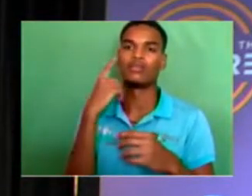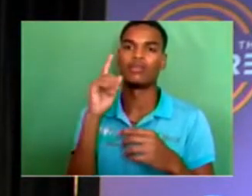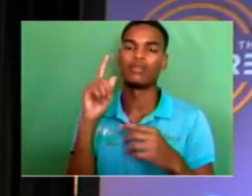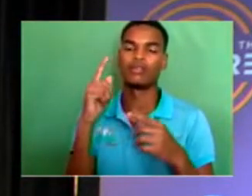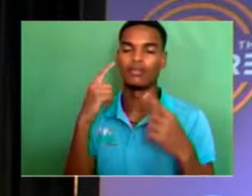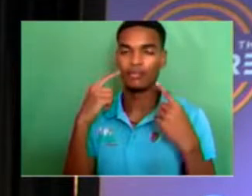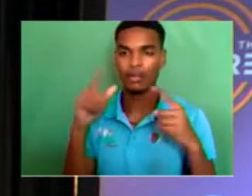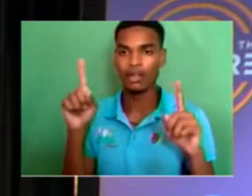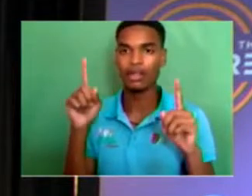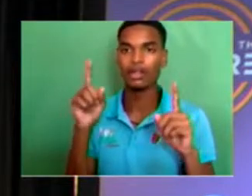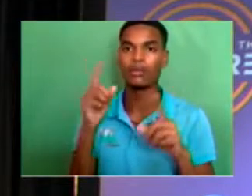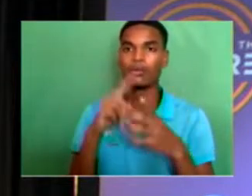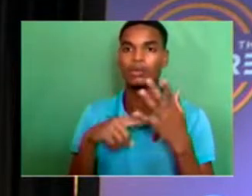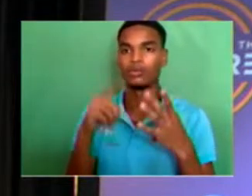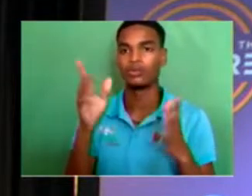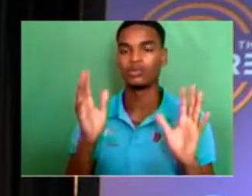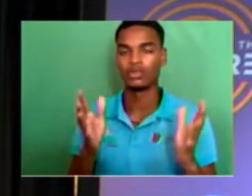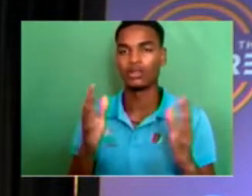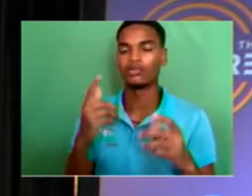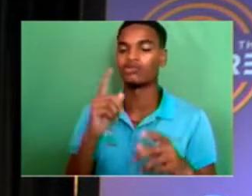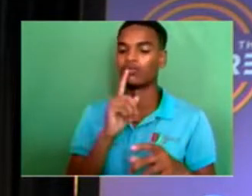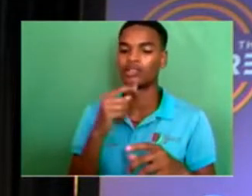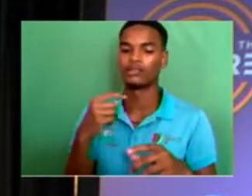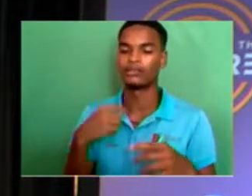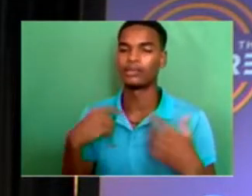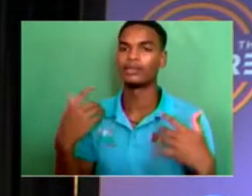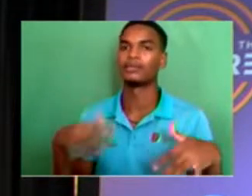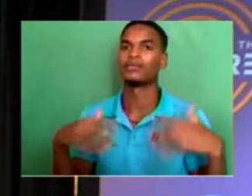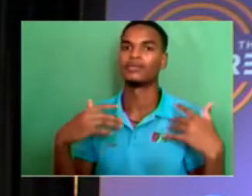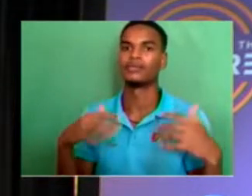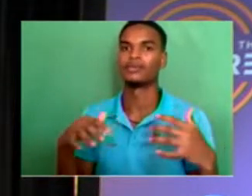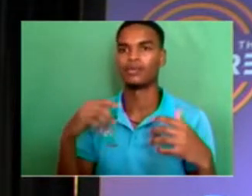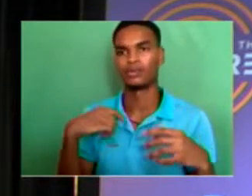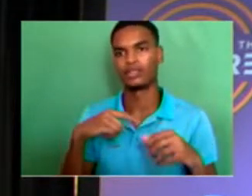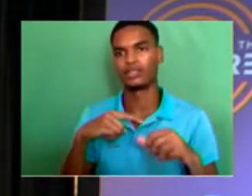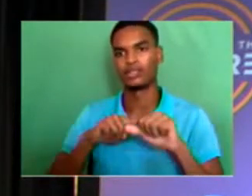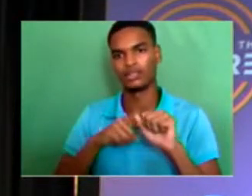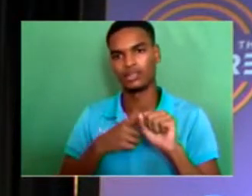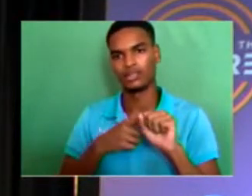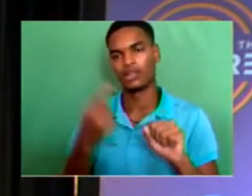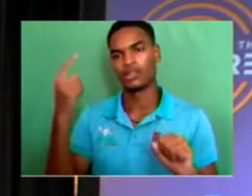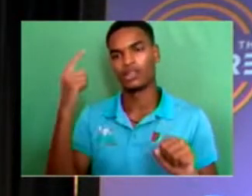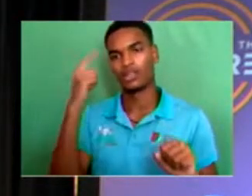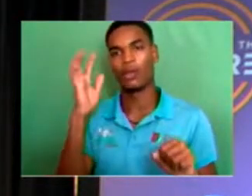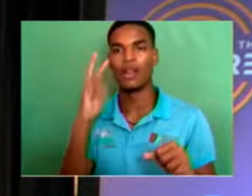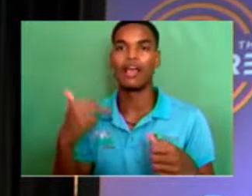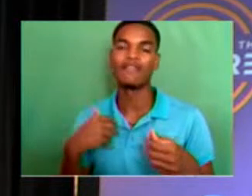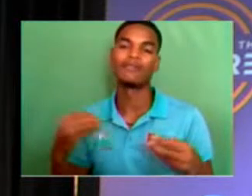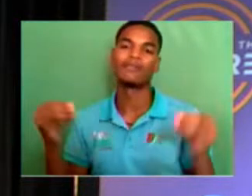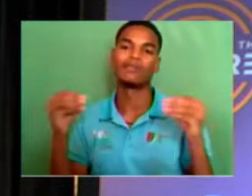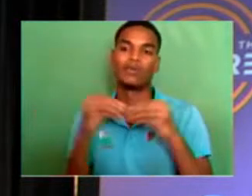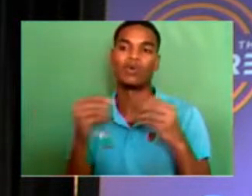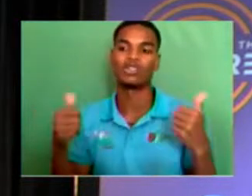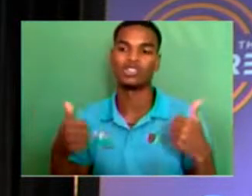first, I've been amazed that as we started out, we thought we'd have more challenges that,